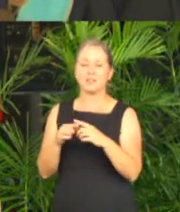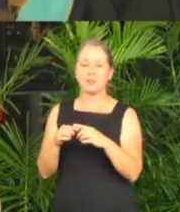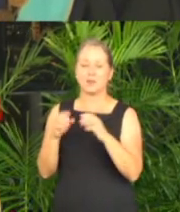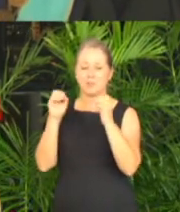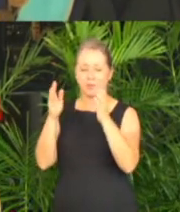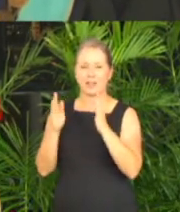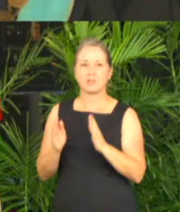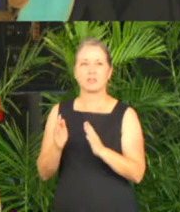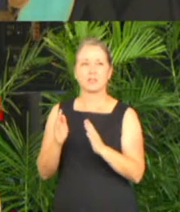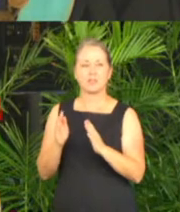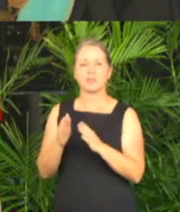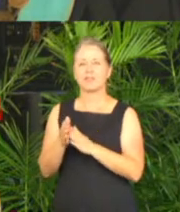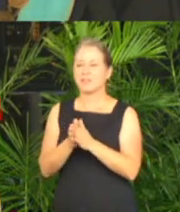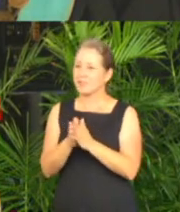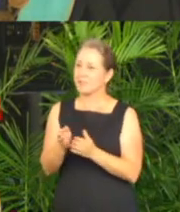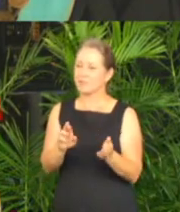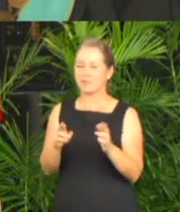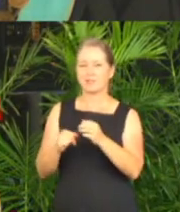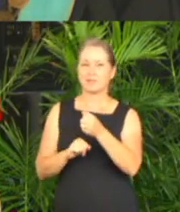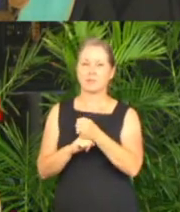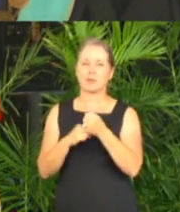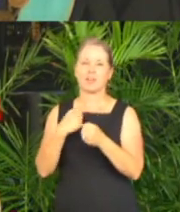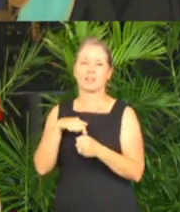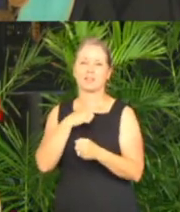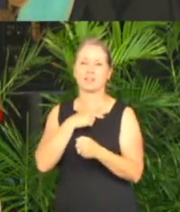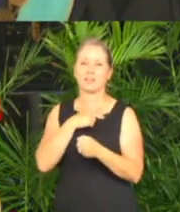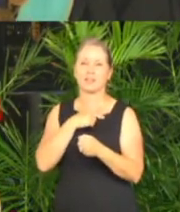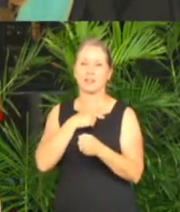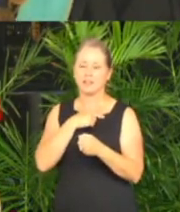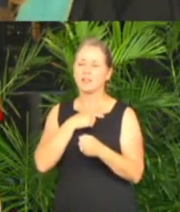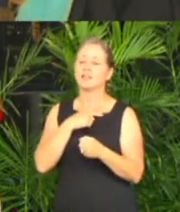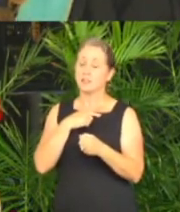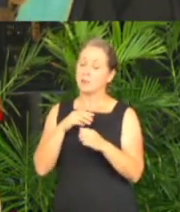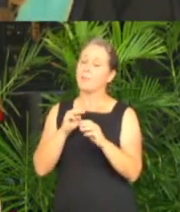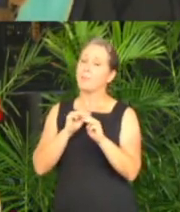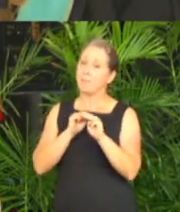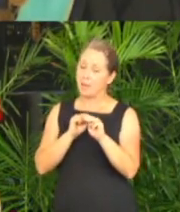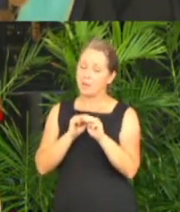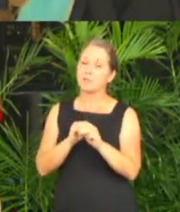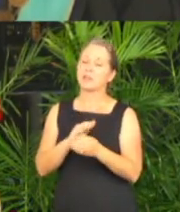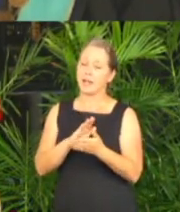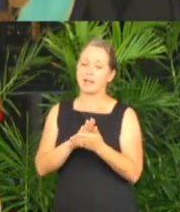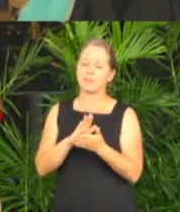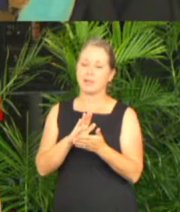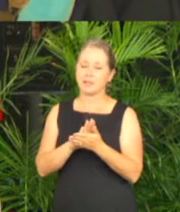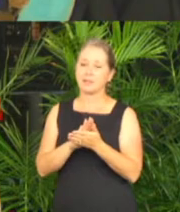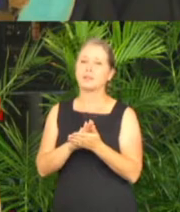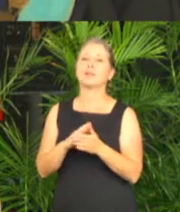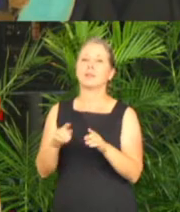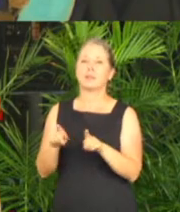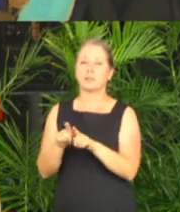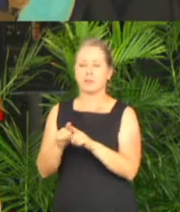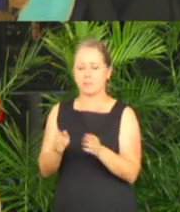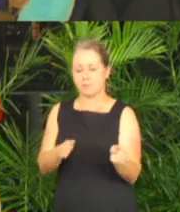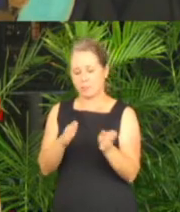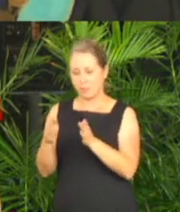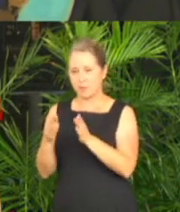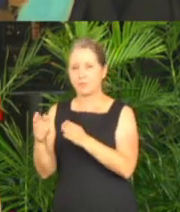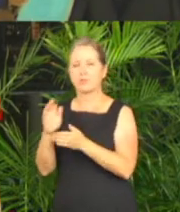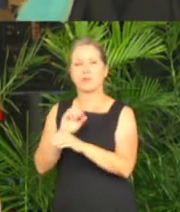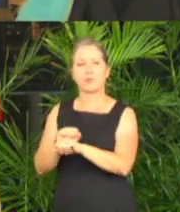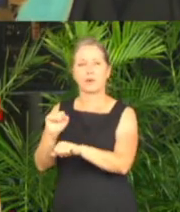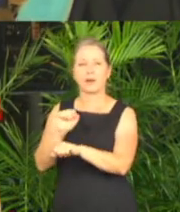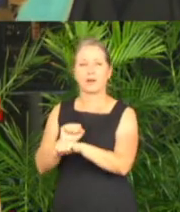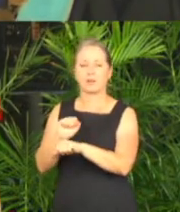professors who are eager to support us, not only as mentors in our academics, but in our preparations for our